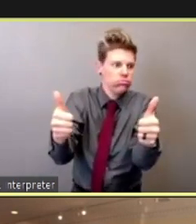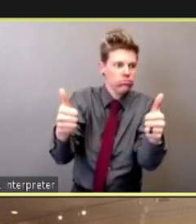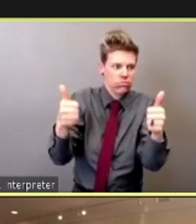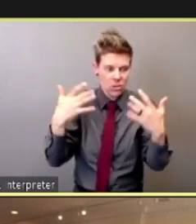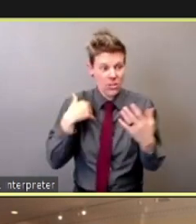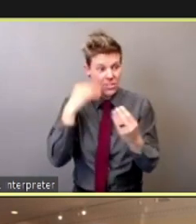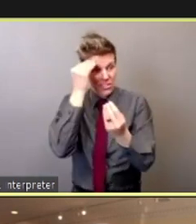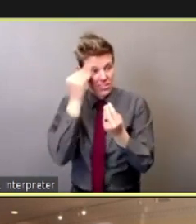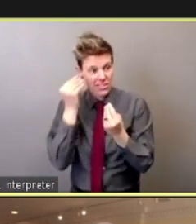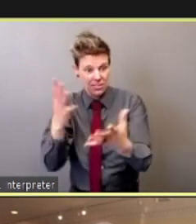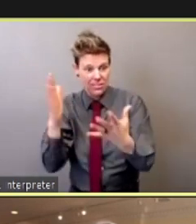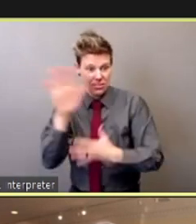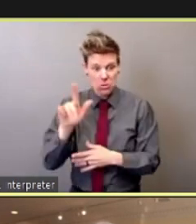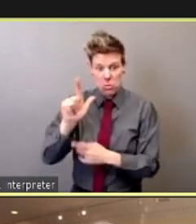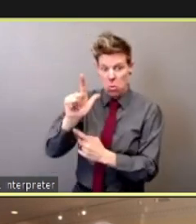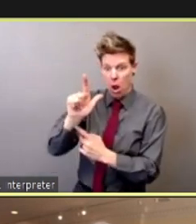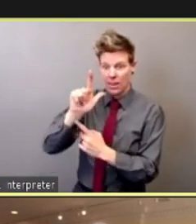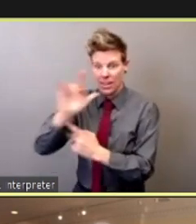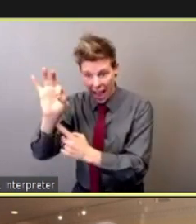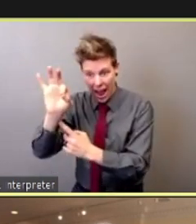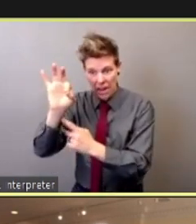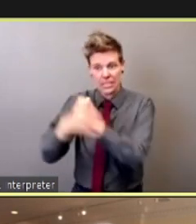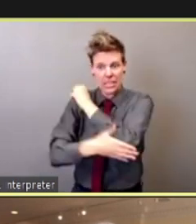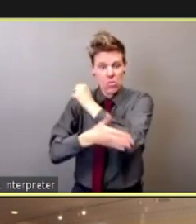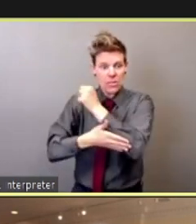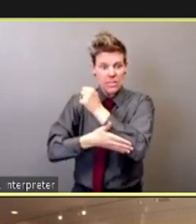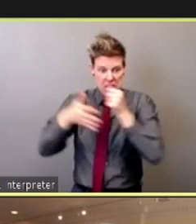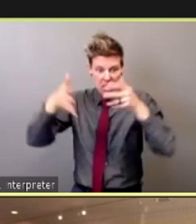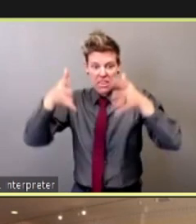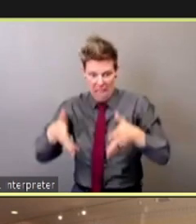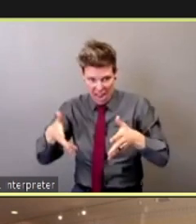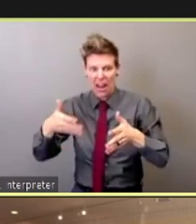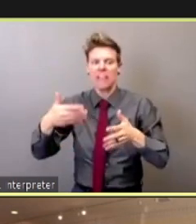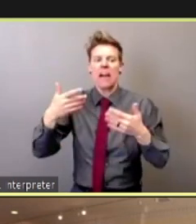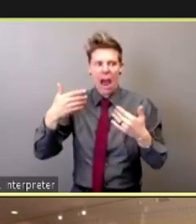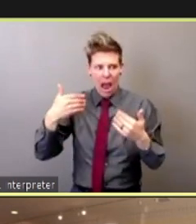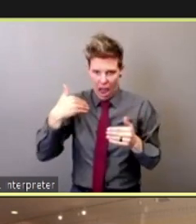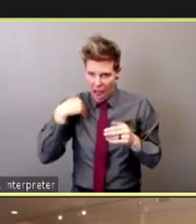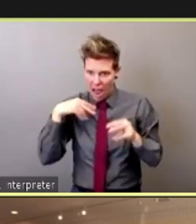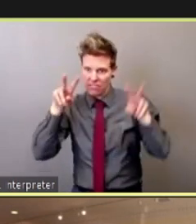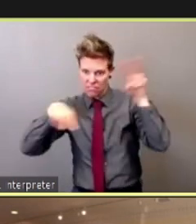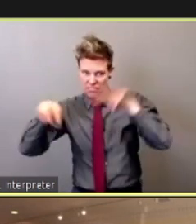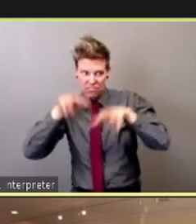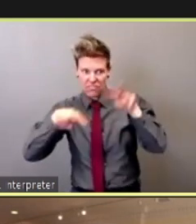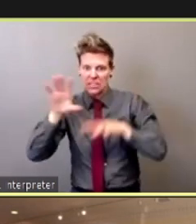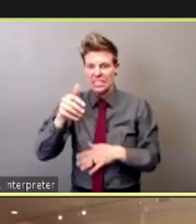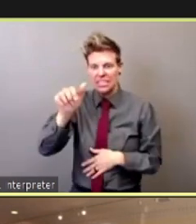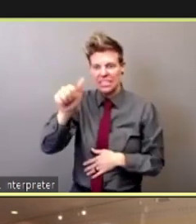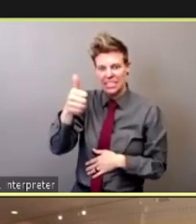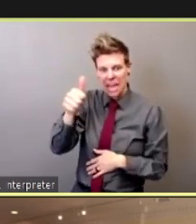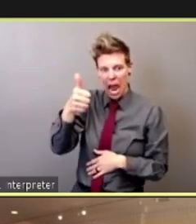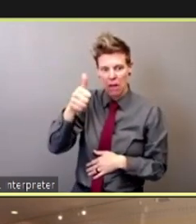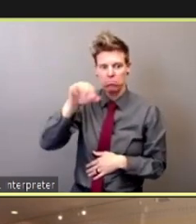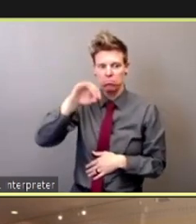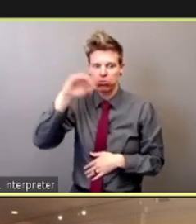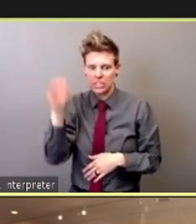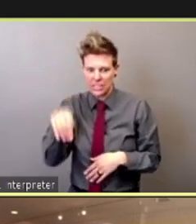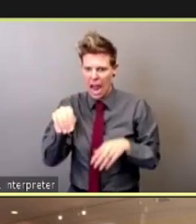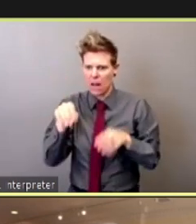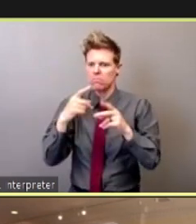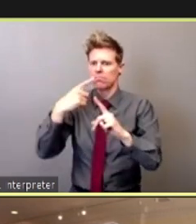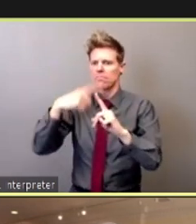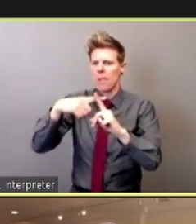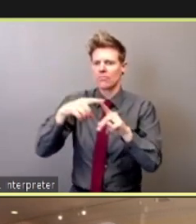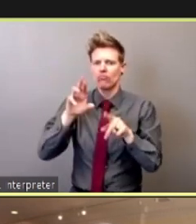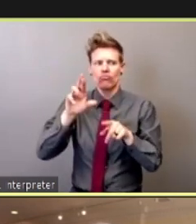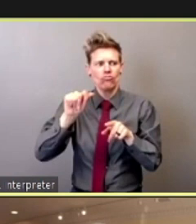and for folks maybe not from New Mexico visiting, watching this, we have 33 counties. So the vast majority rate